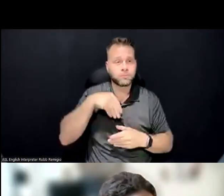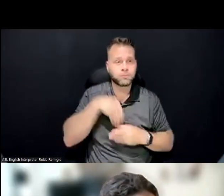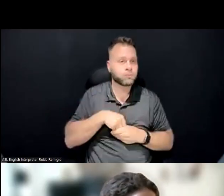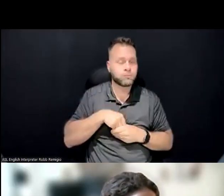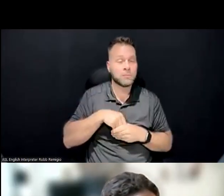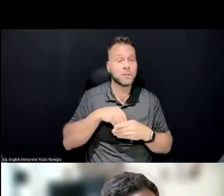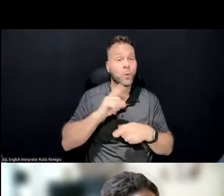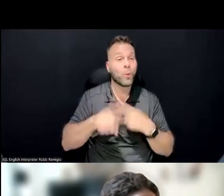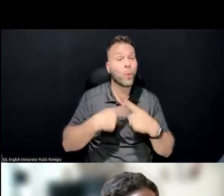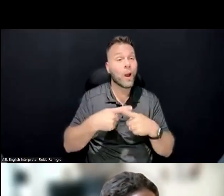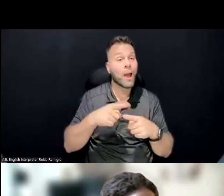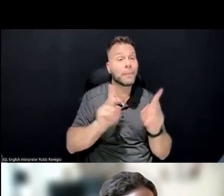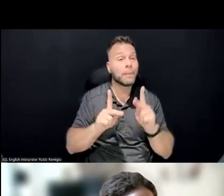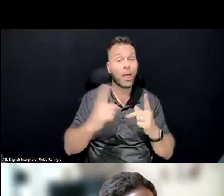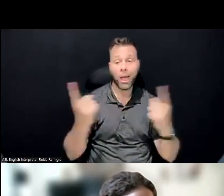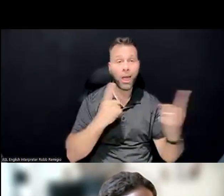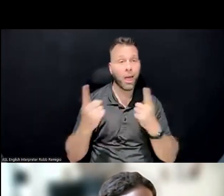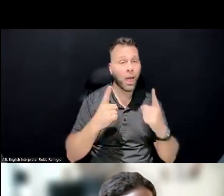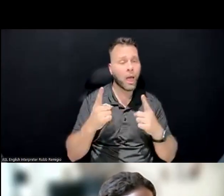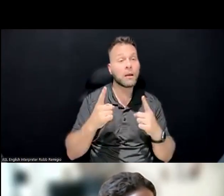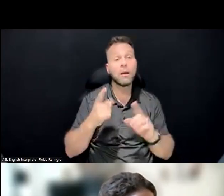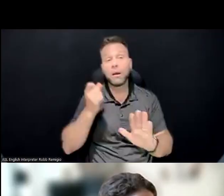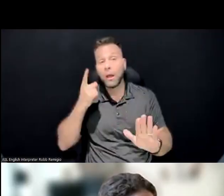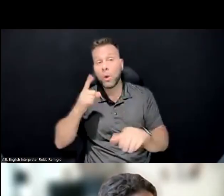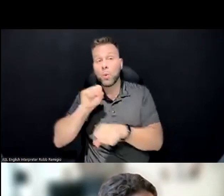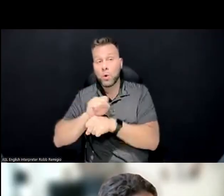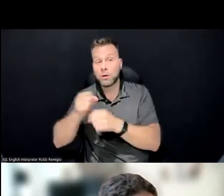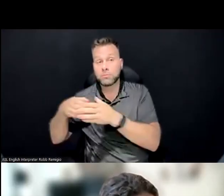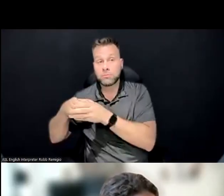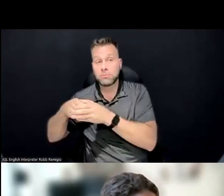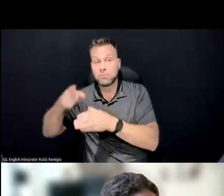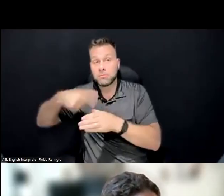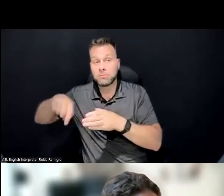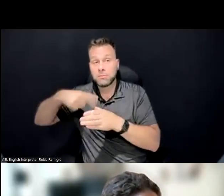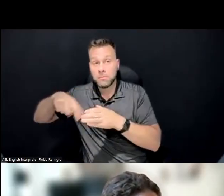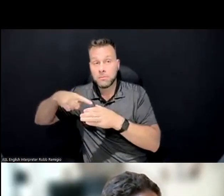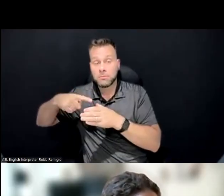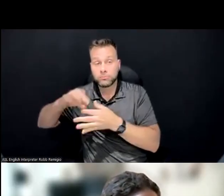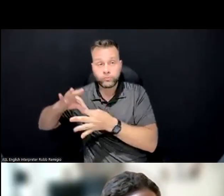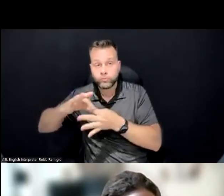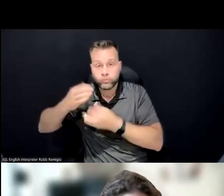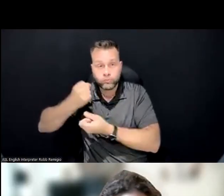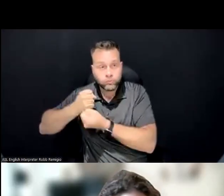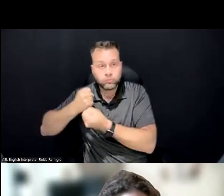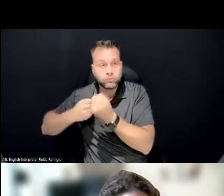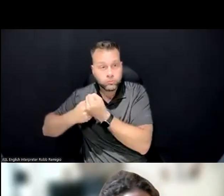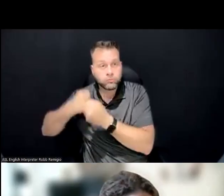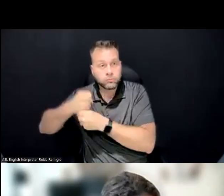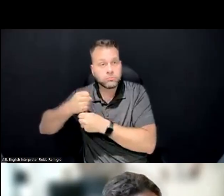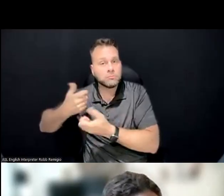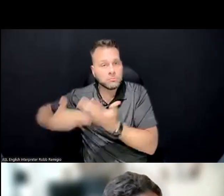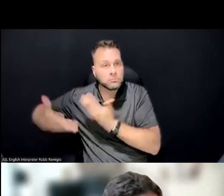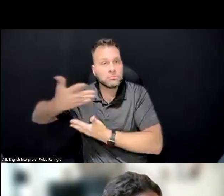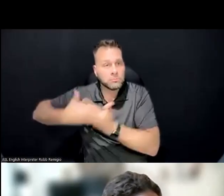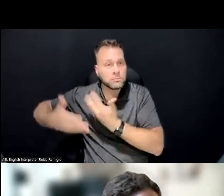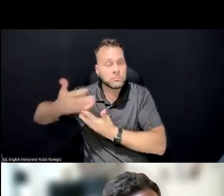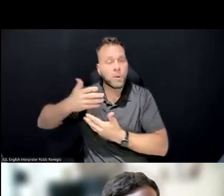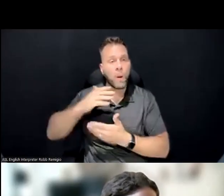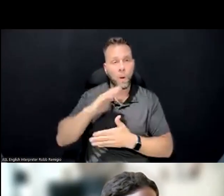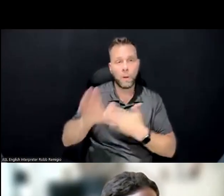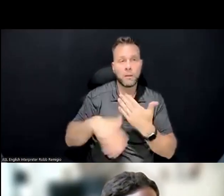as we work as a team, right? So even though we all have different, when it comes to we get all of information